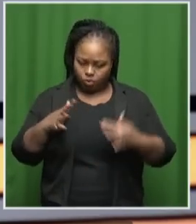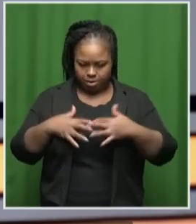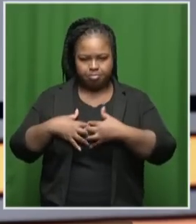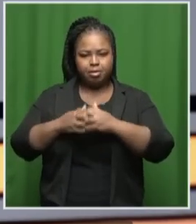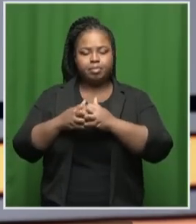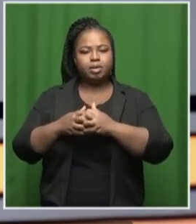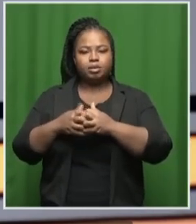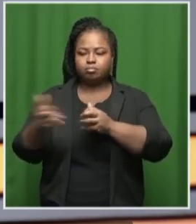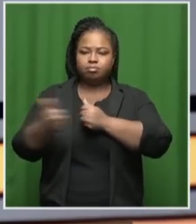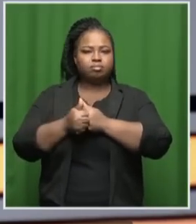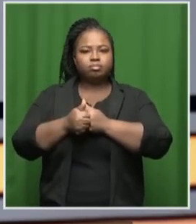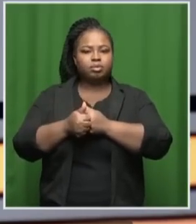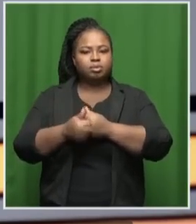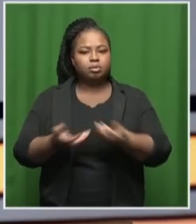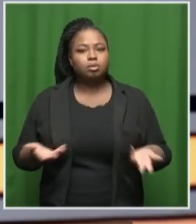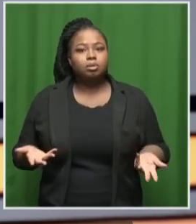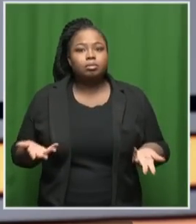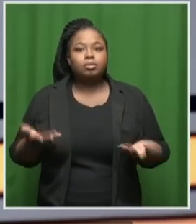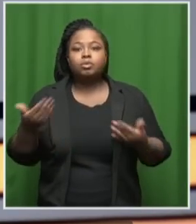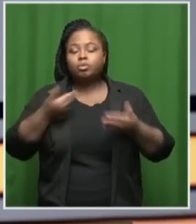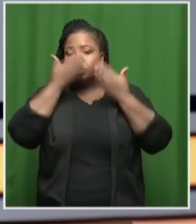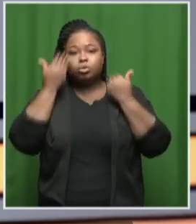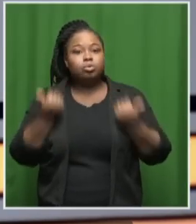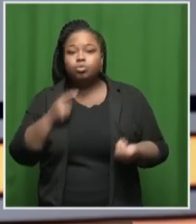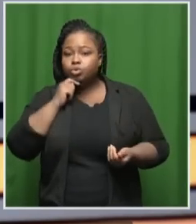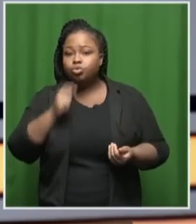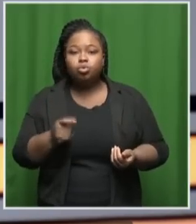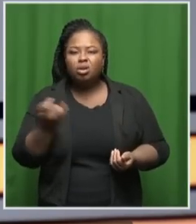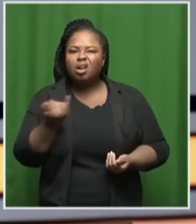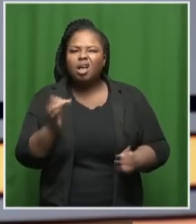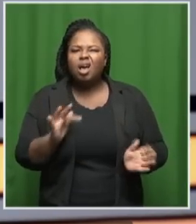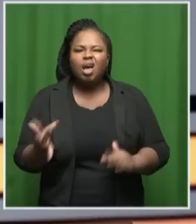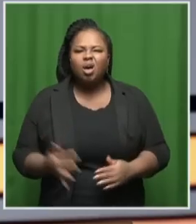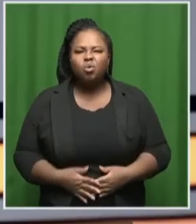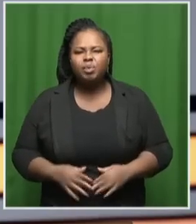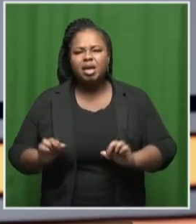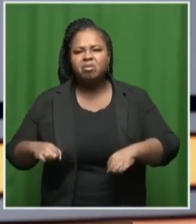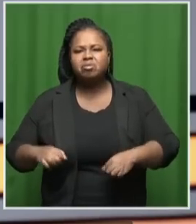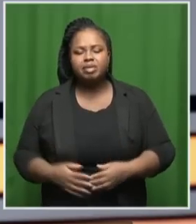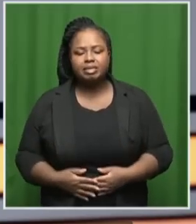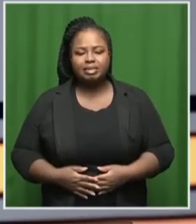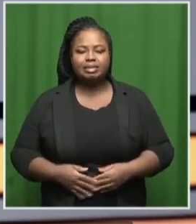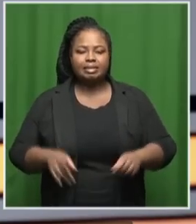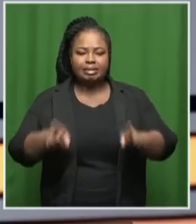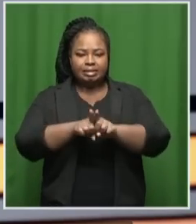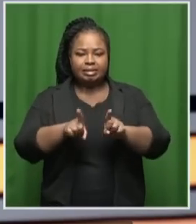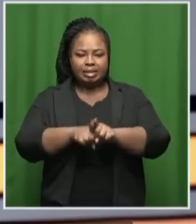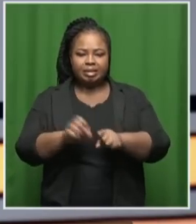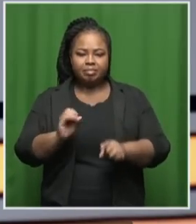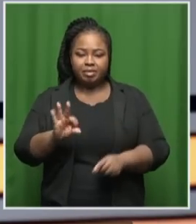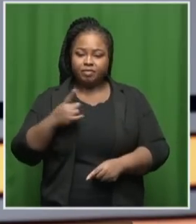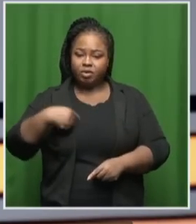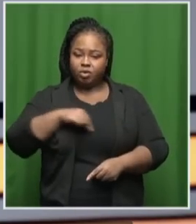a government together. We wouldn't know what would be the agreement. Similarly, if we have